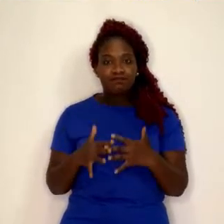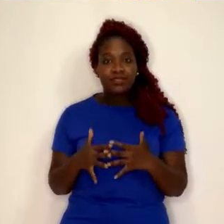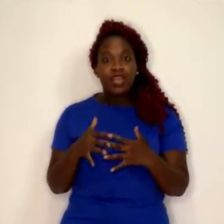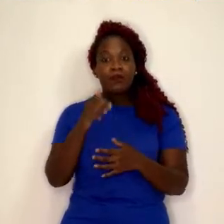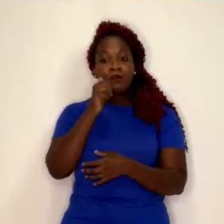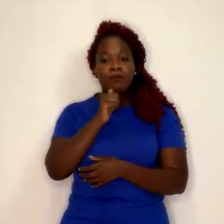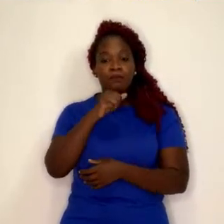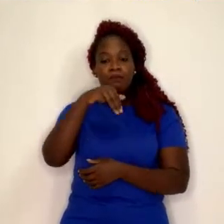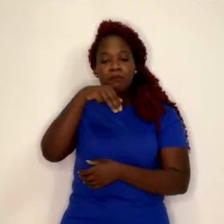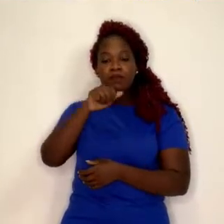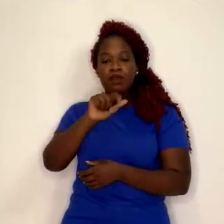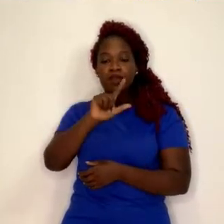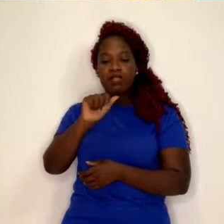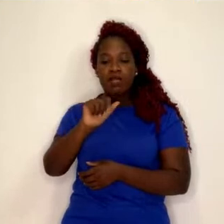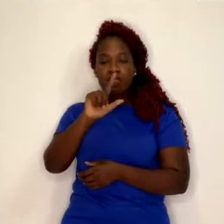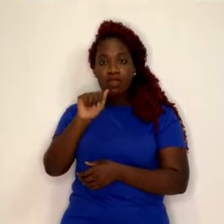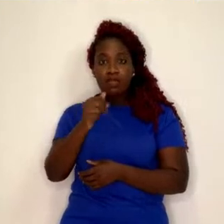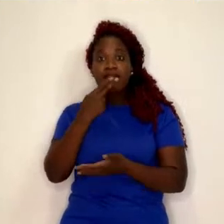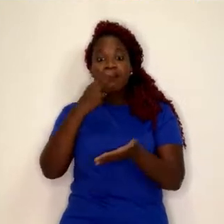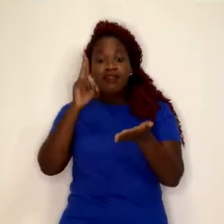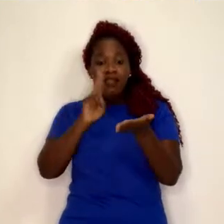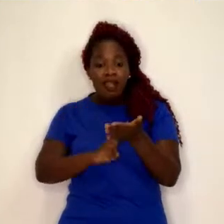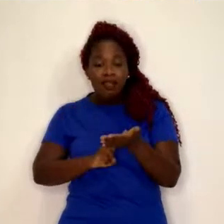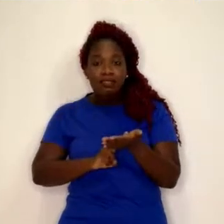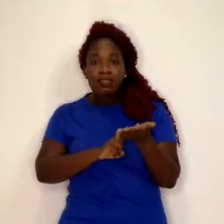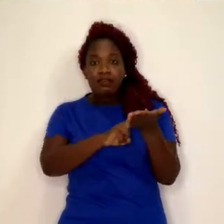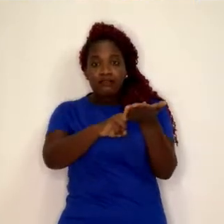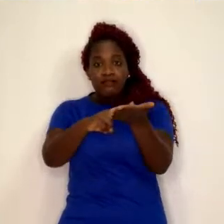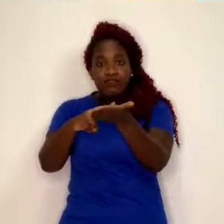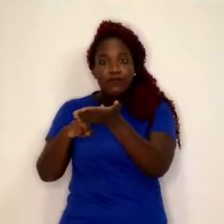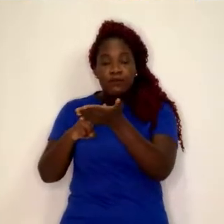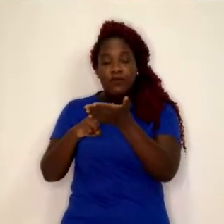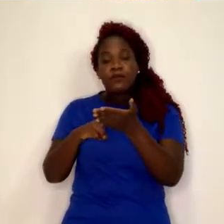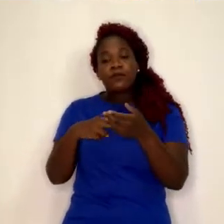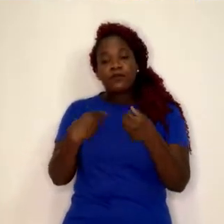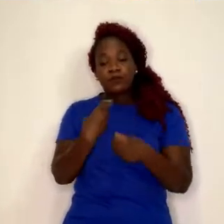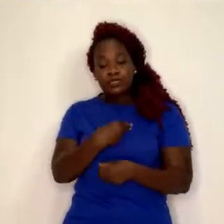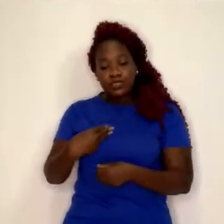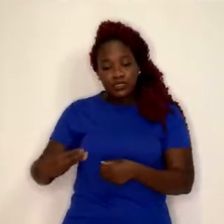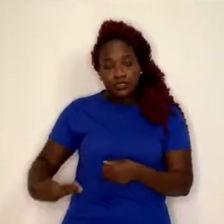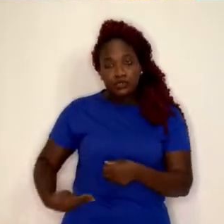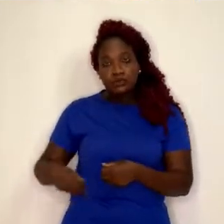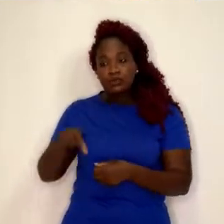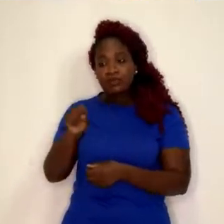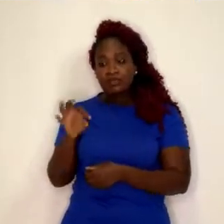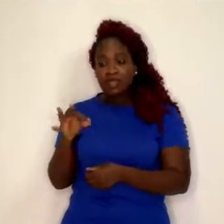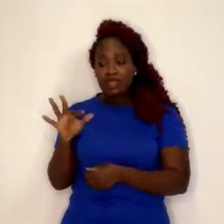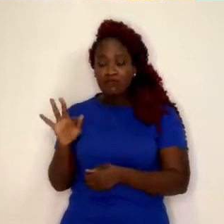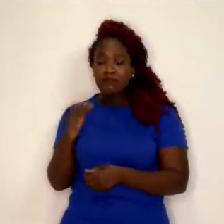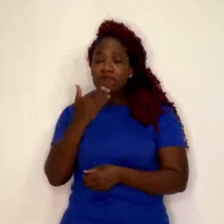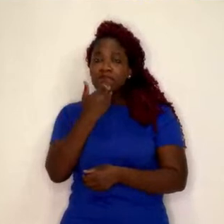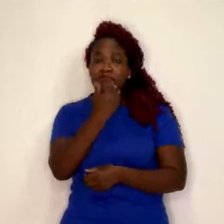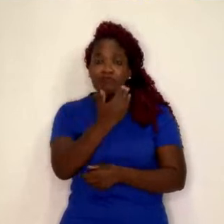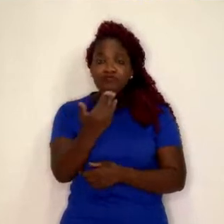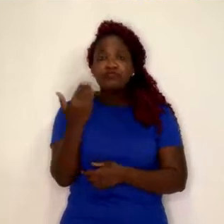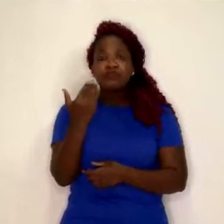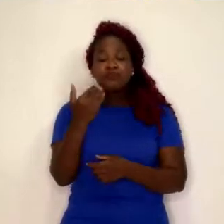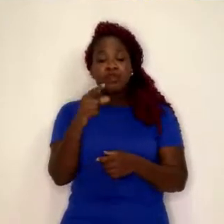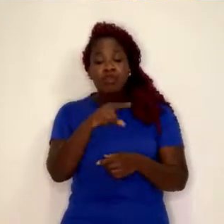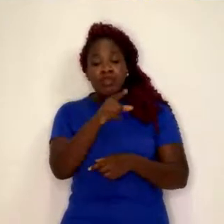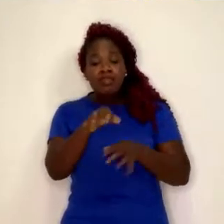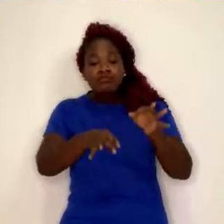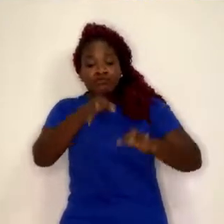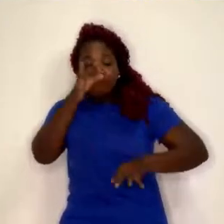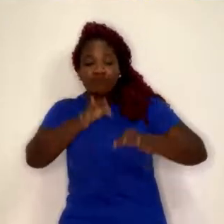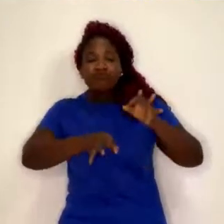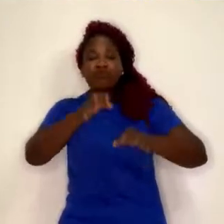even Malala herself has sent a letter to the ministers of the Supreme Court asking